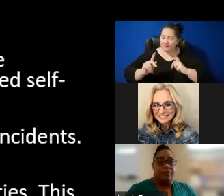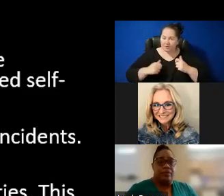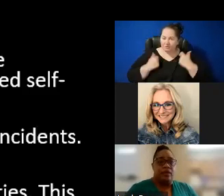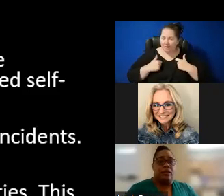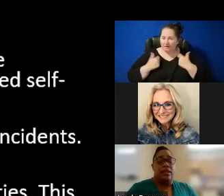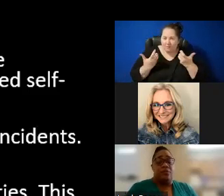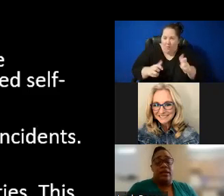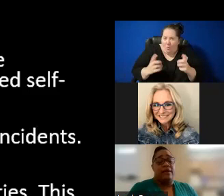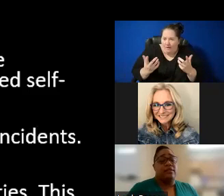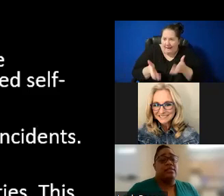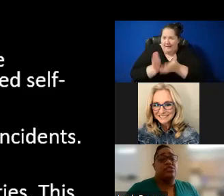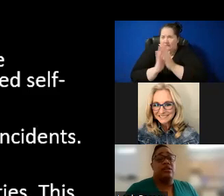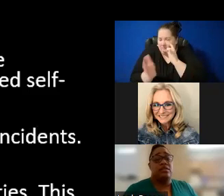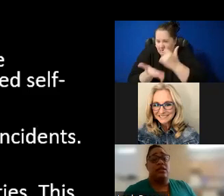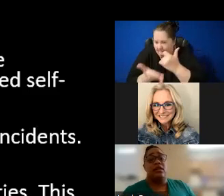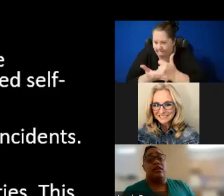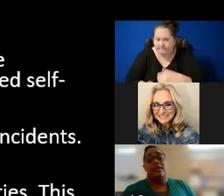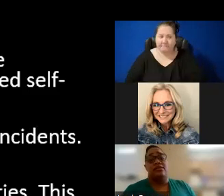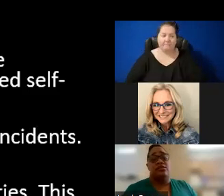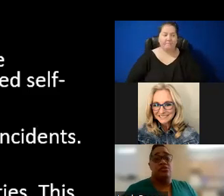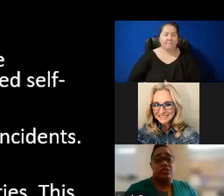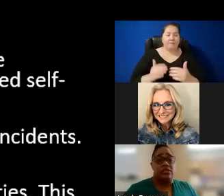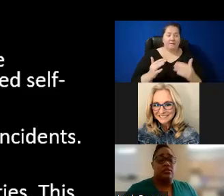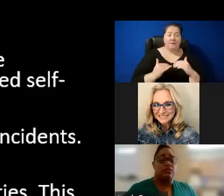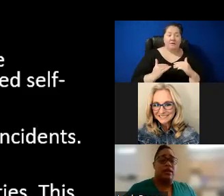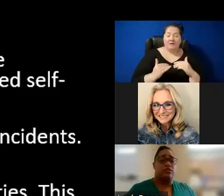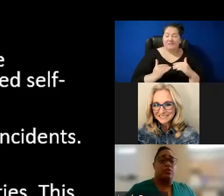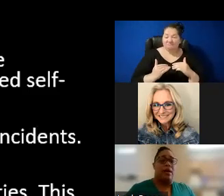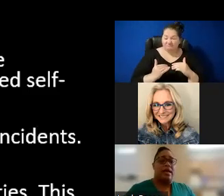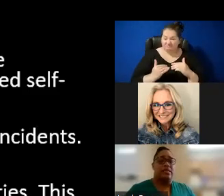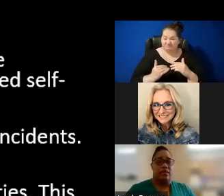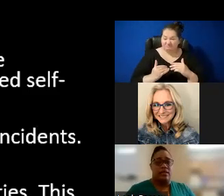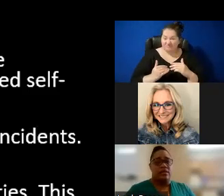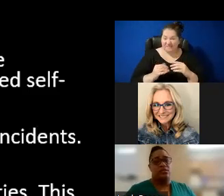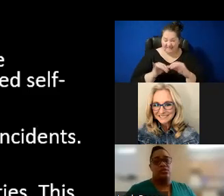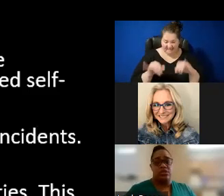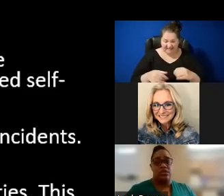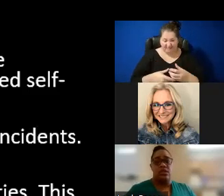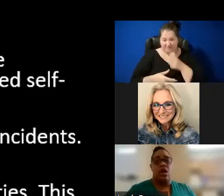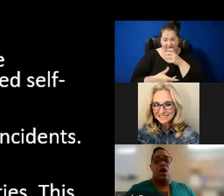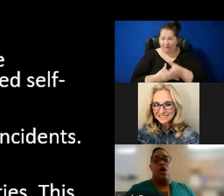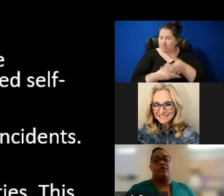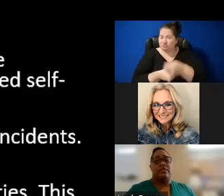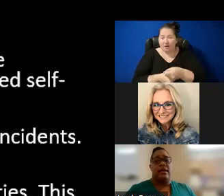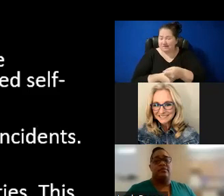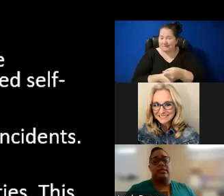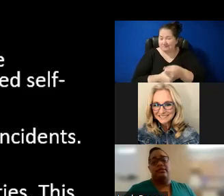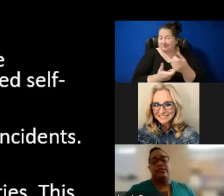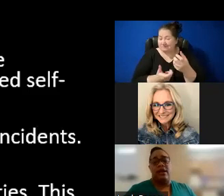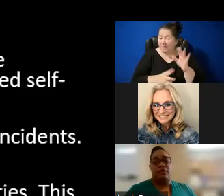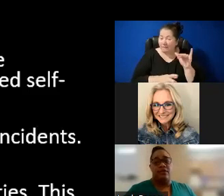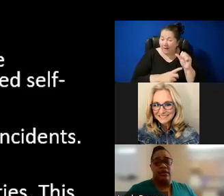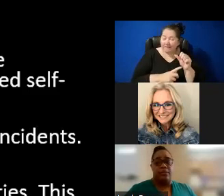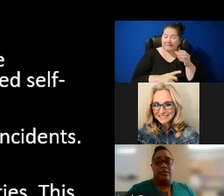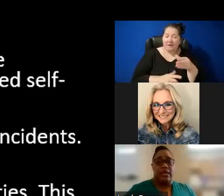help. Then we have the distrust in institutions, right? So bias within institutions oftentimes